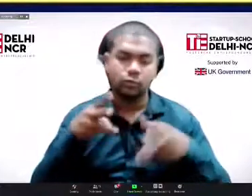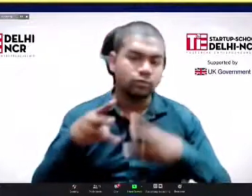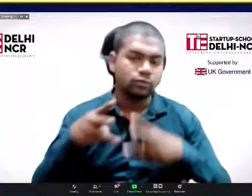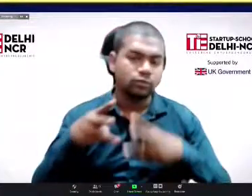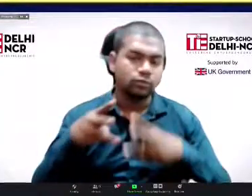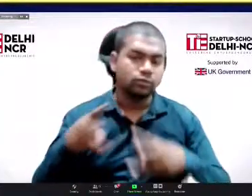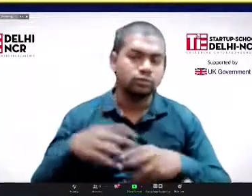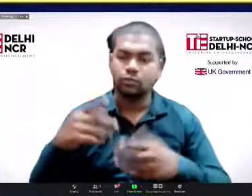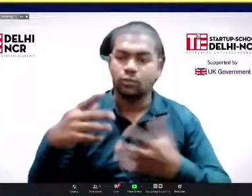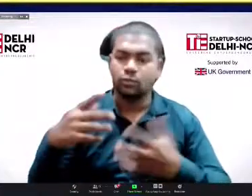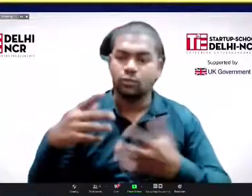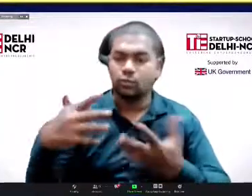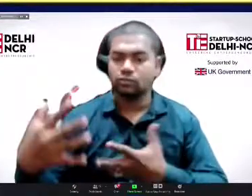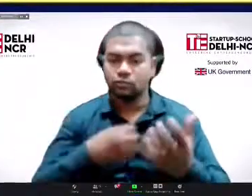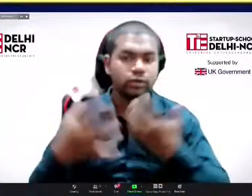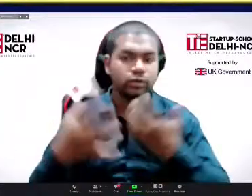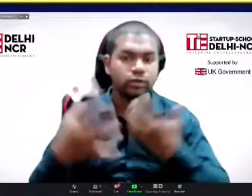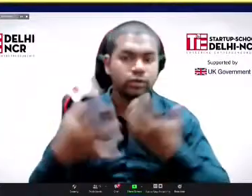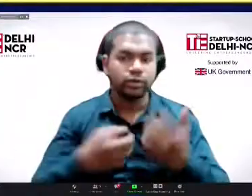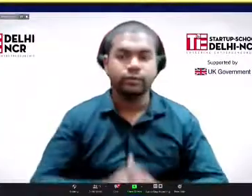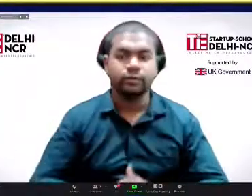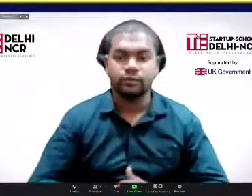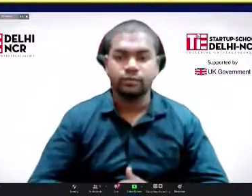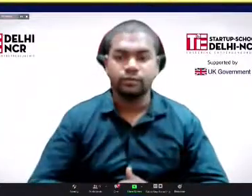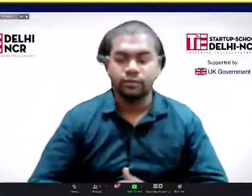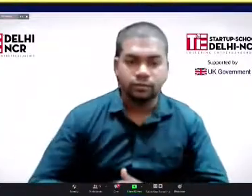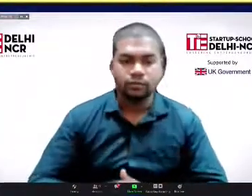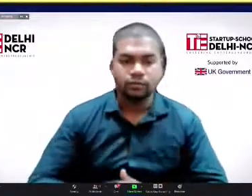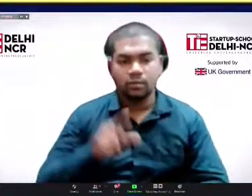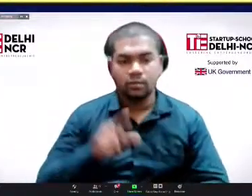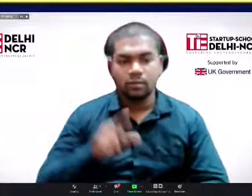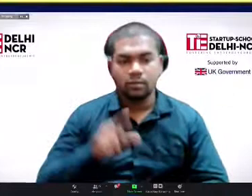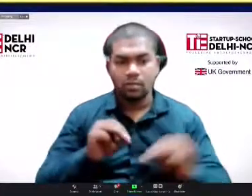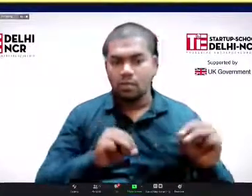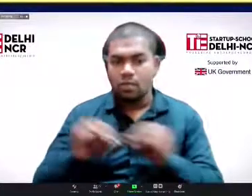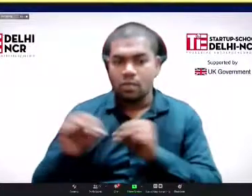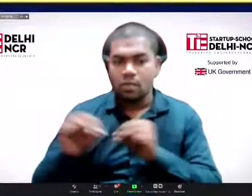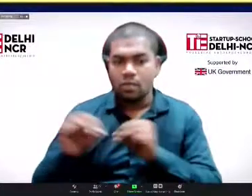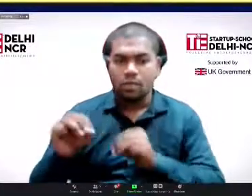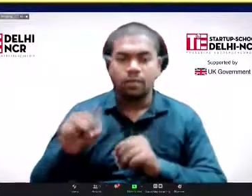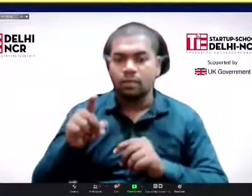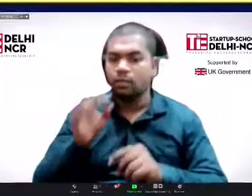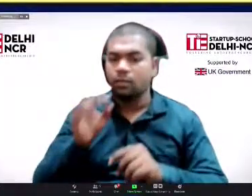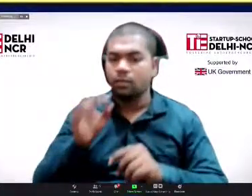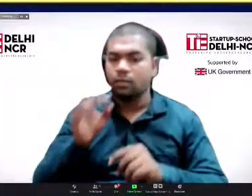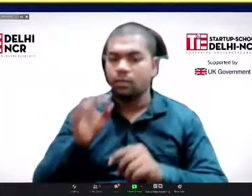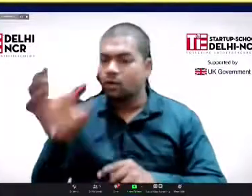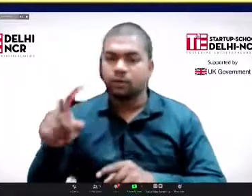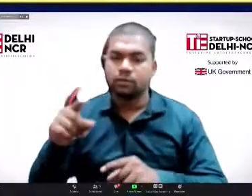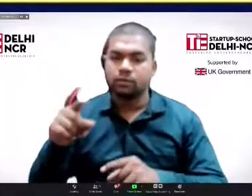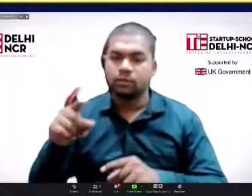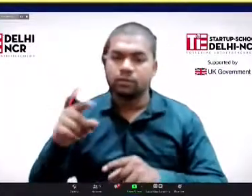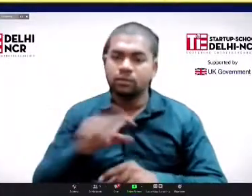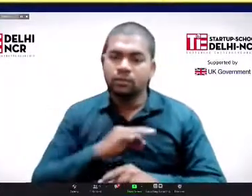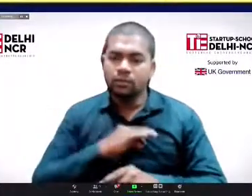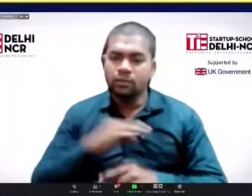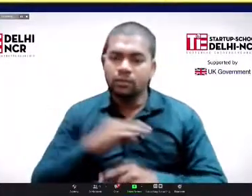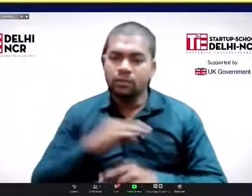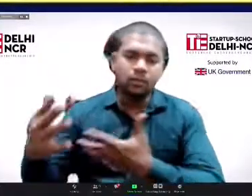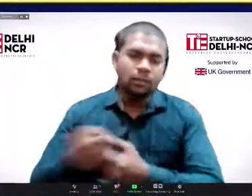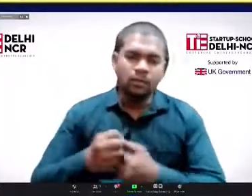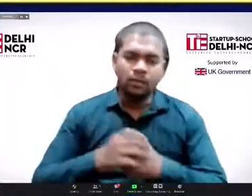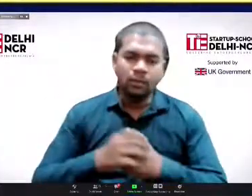order takeaway. So, and you move that wand and you can order your favorite takeaways. And it's just to be able to